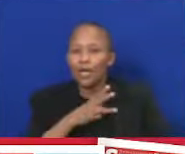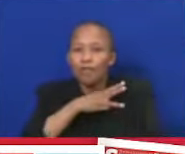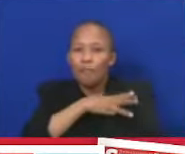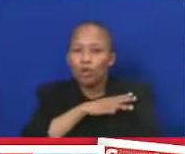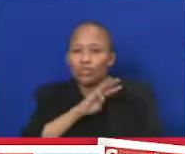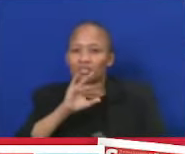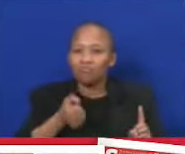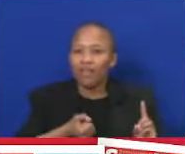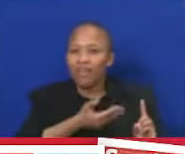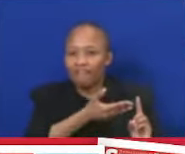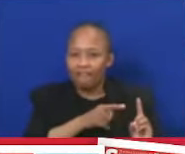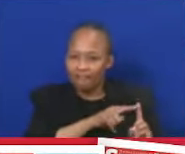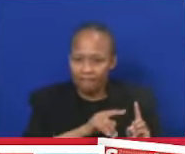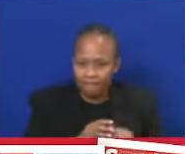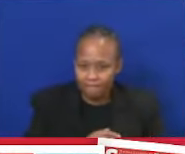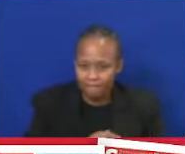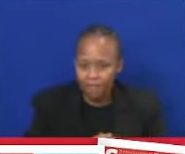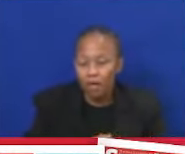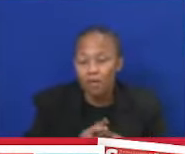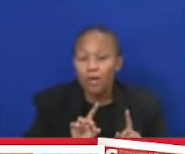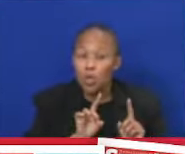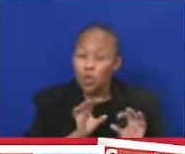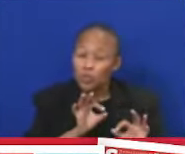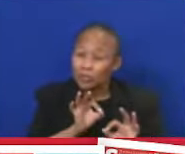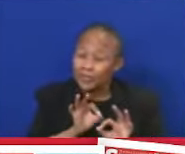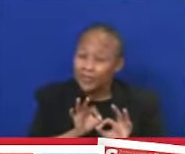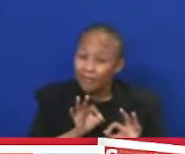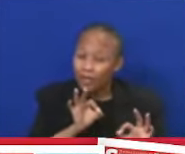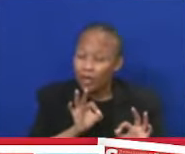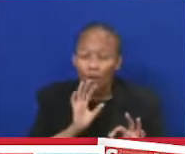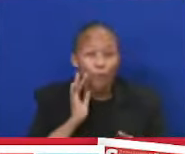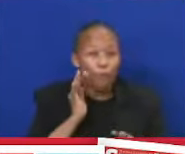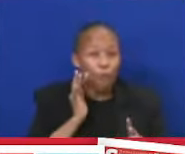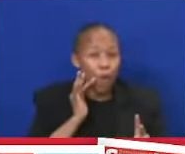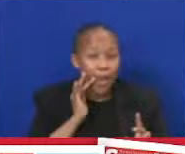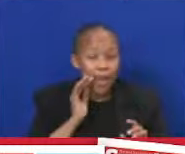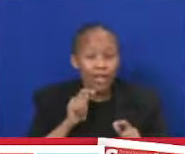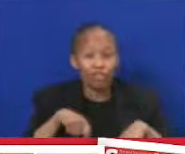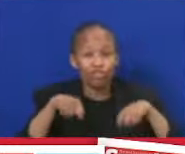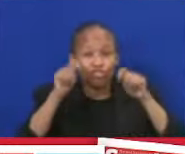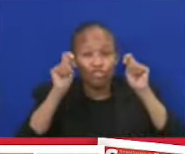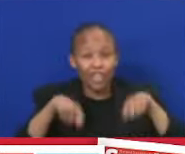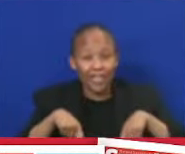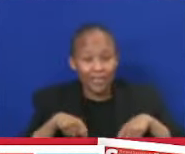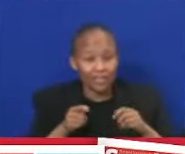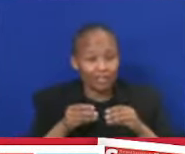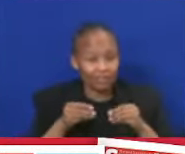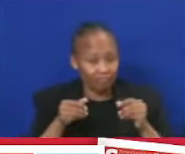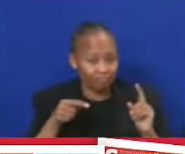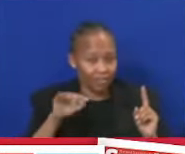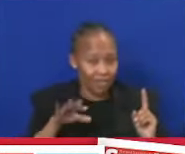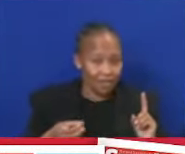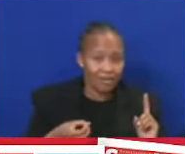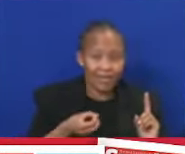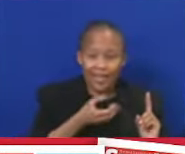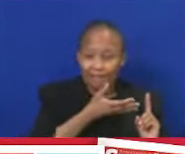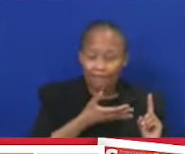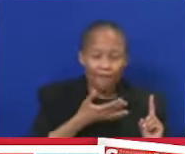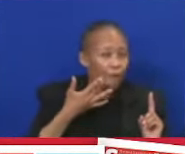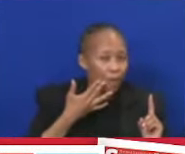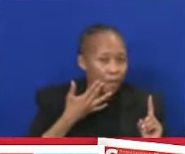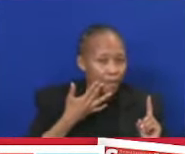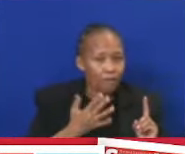us as to when was it given to him, commissioners. And